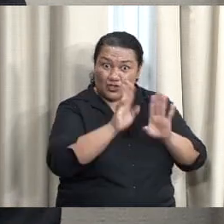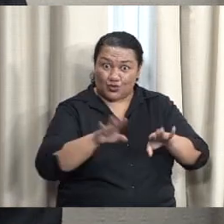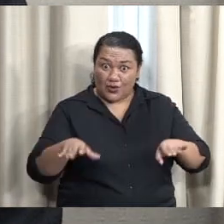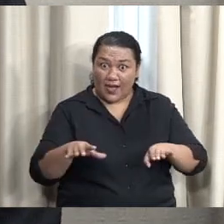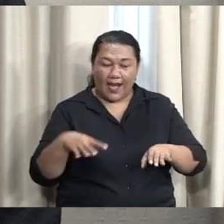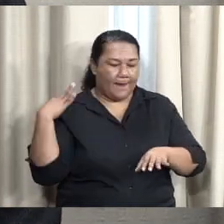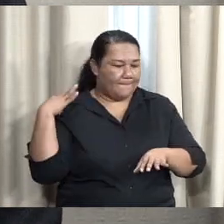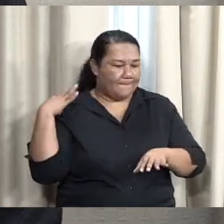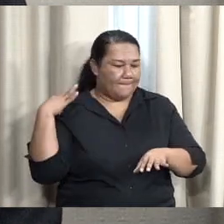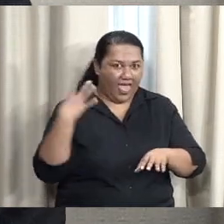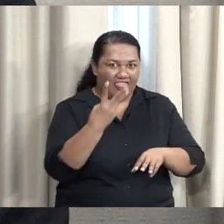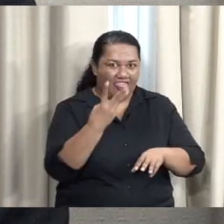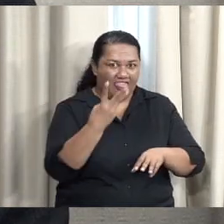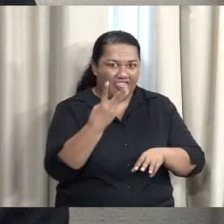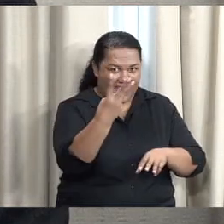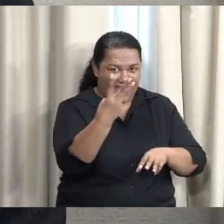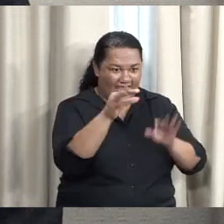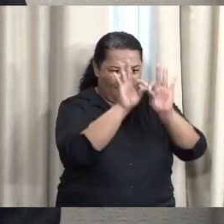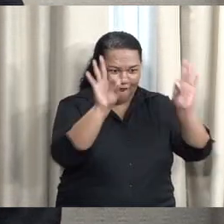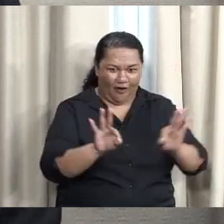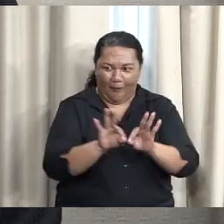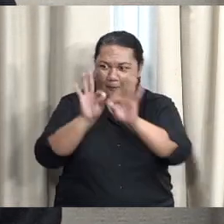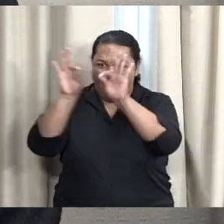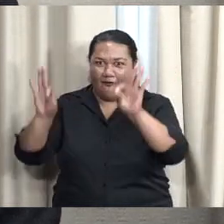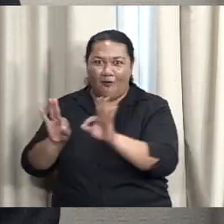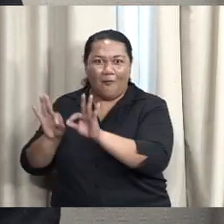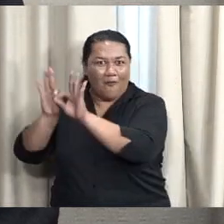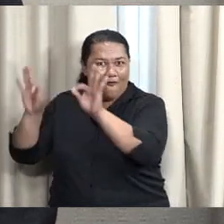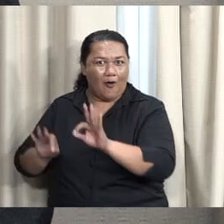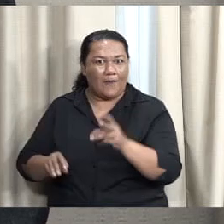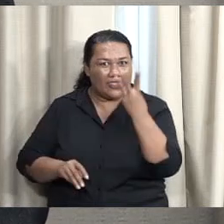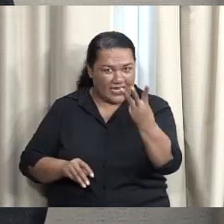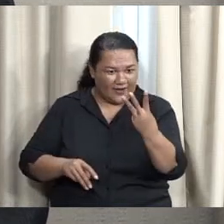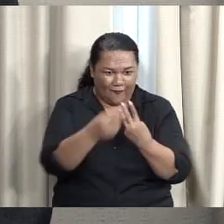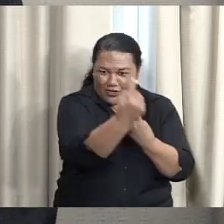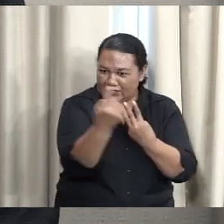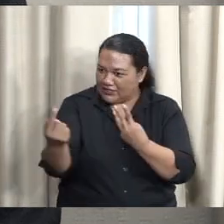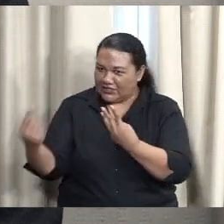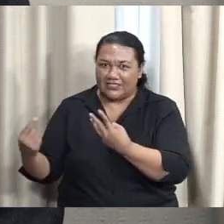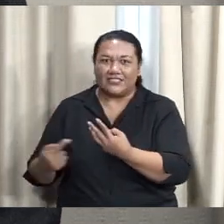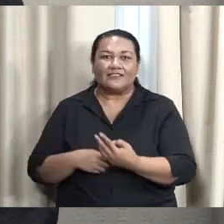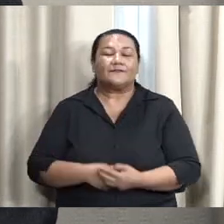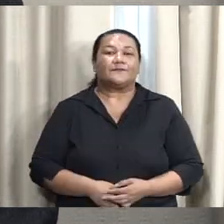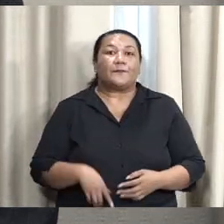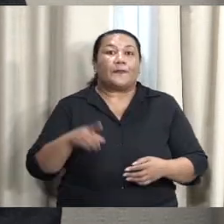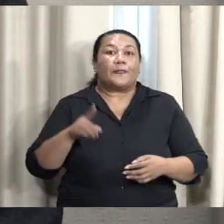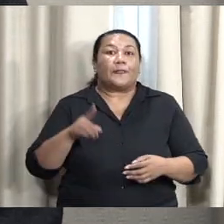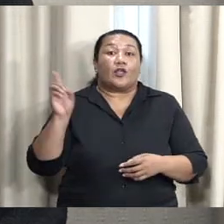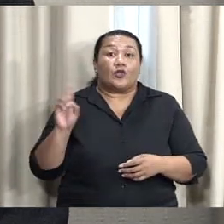forms. The completed application forms then need to be submitted to the schools for